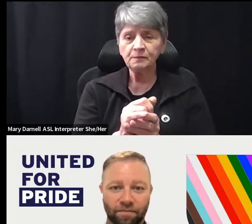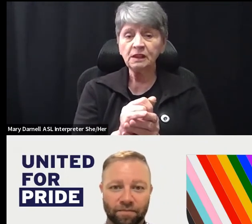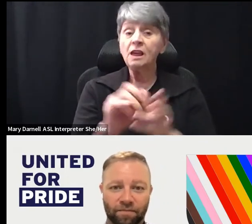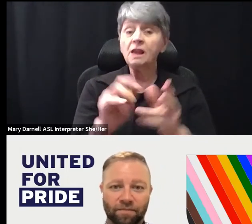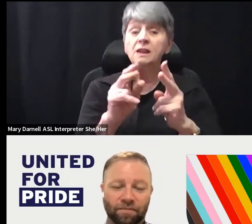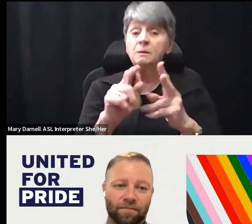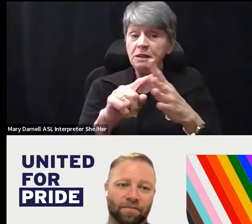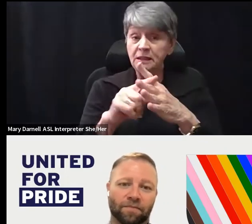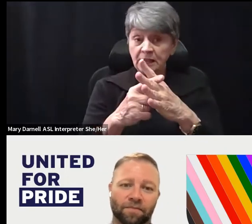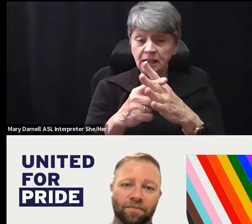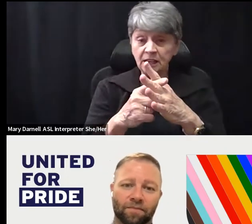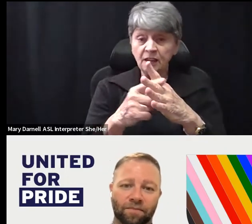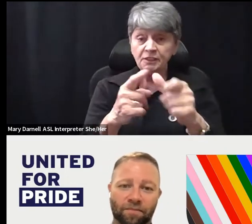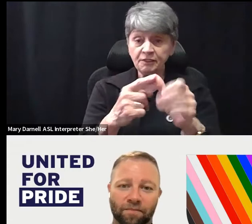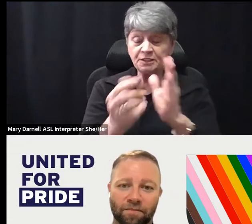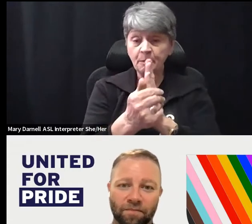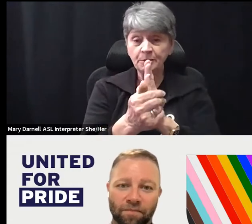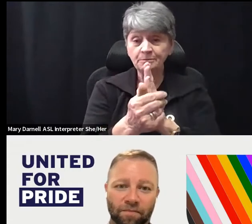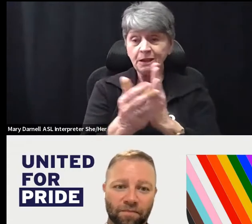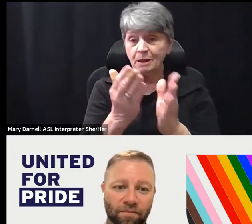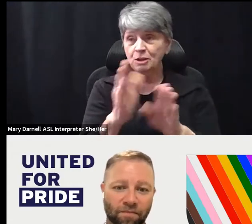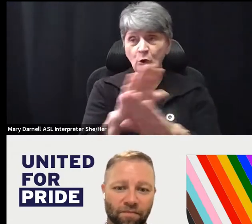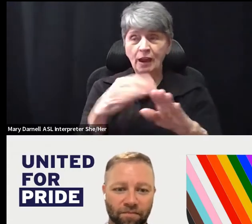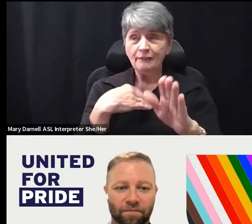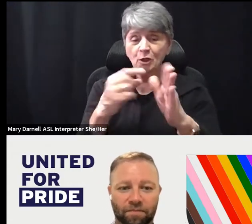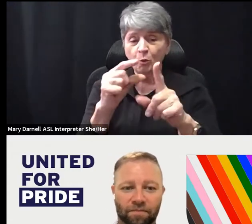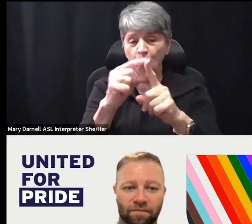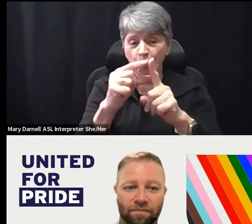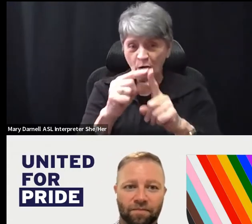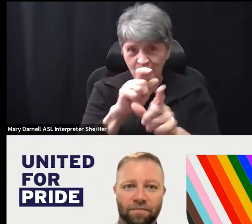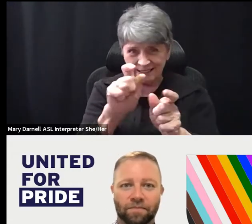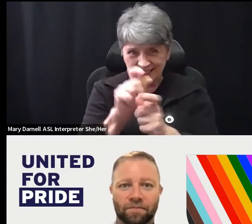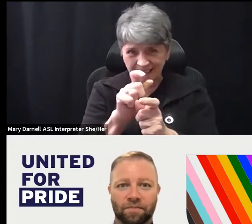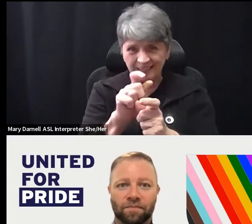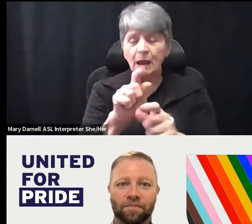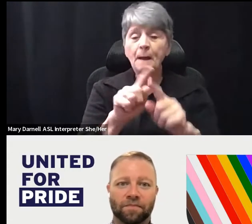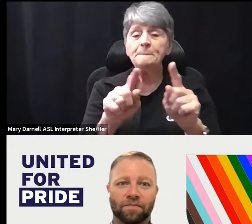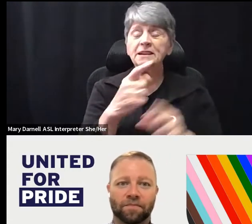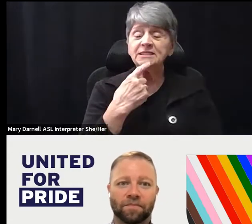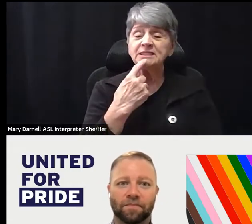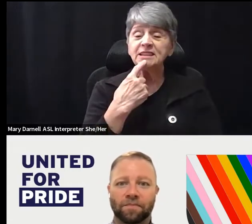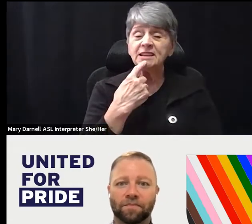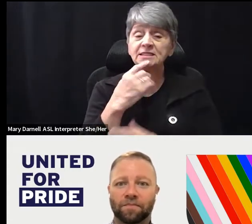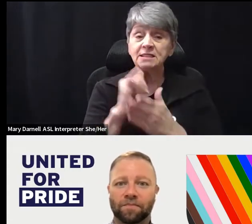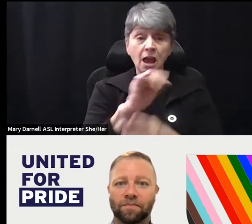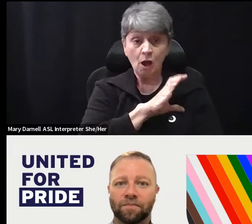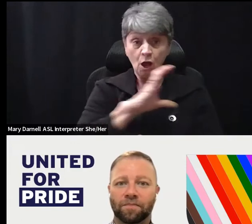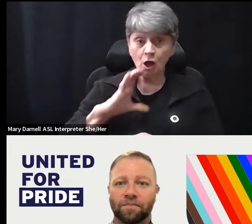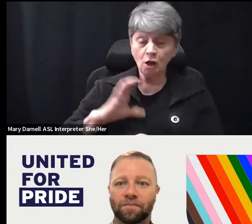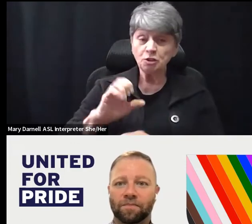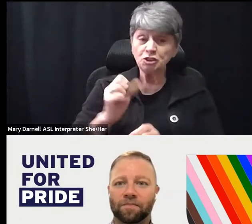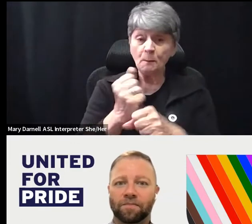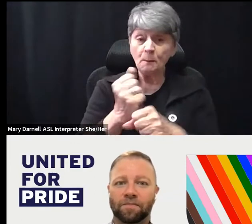Amendment. I may not get the wording exactly right. I don't have it pulled up, but the First Amendment says that Congress shall make no